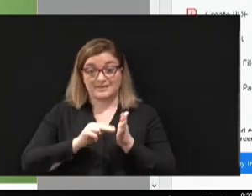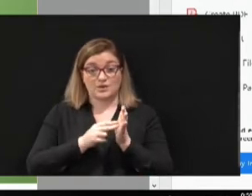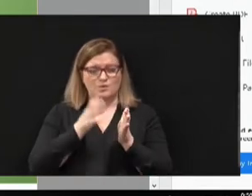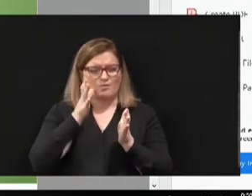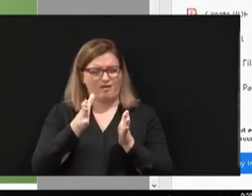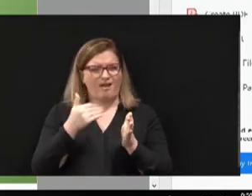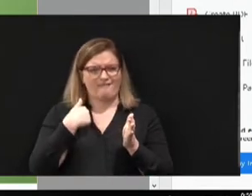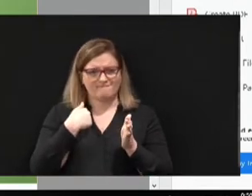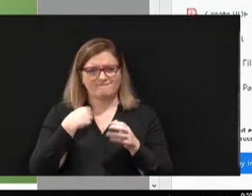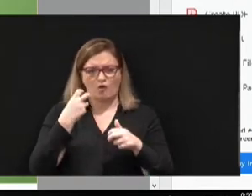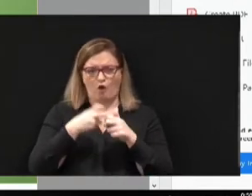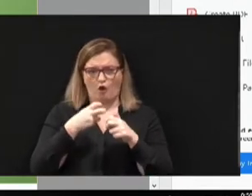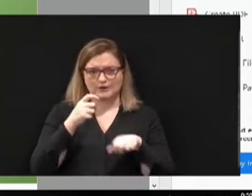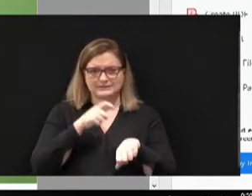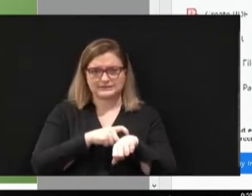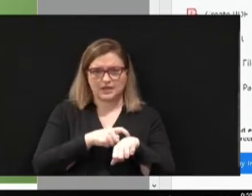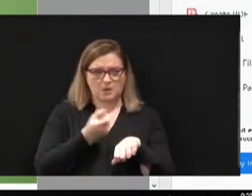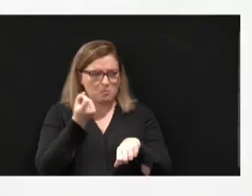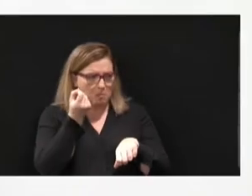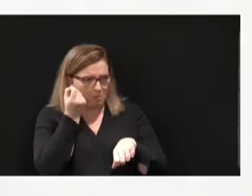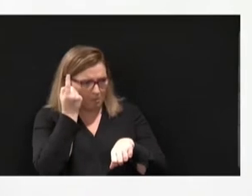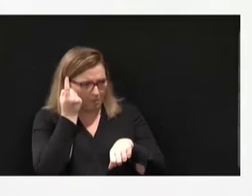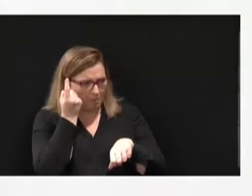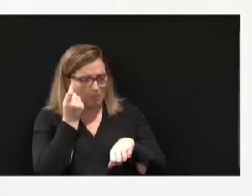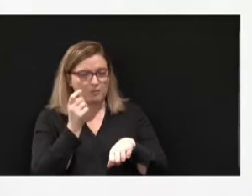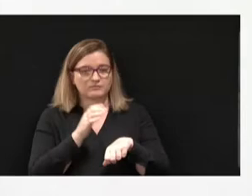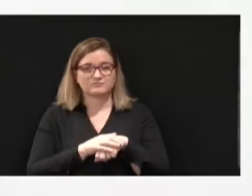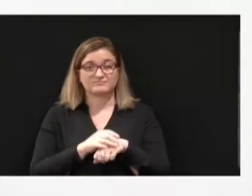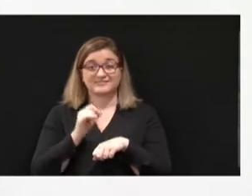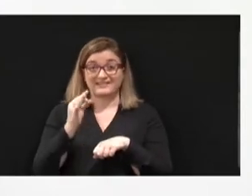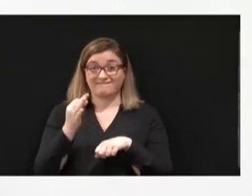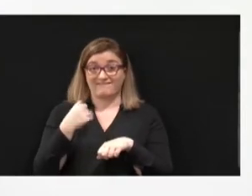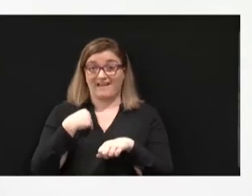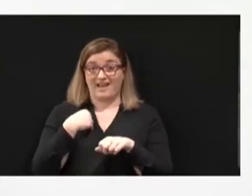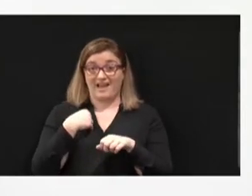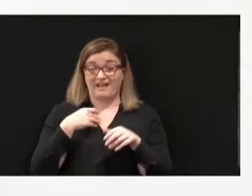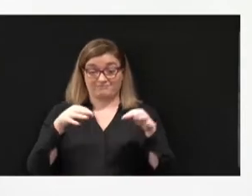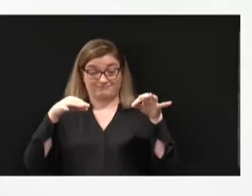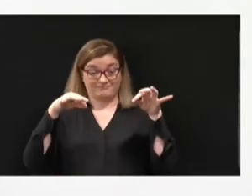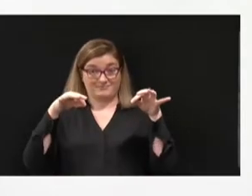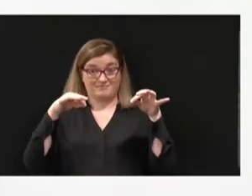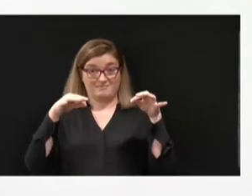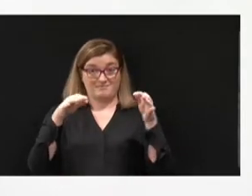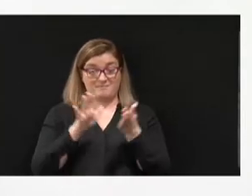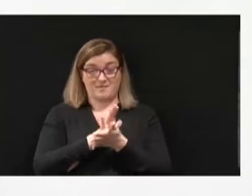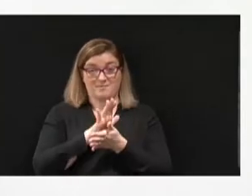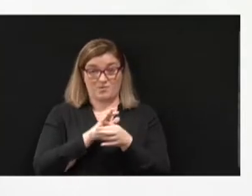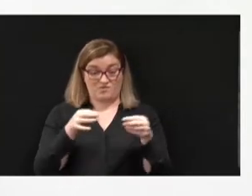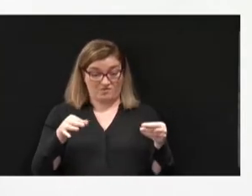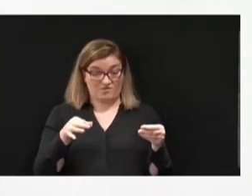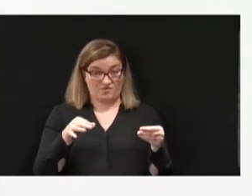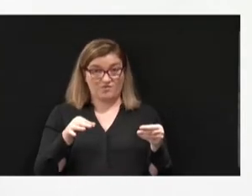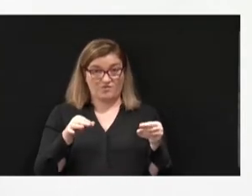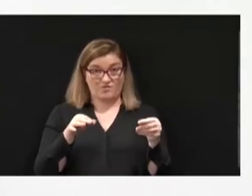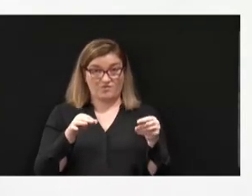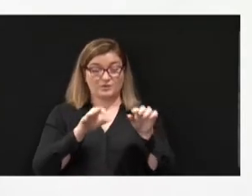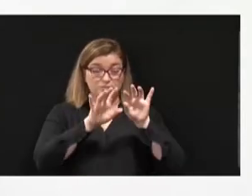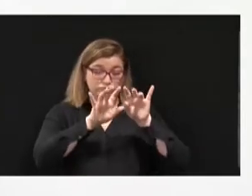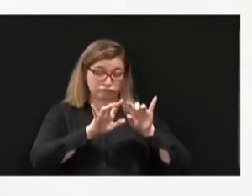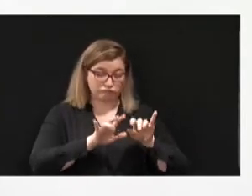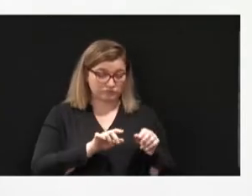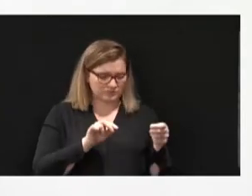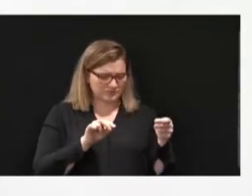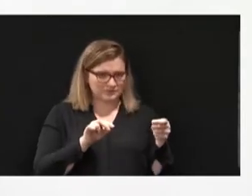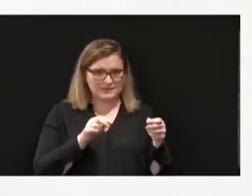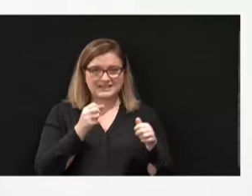Because if you take a page of text, and if a child, for every word they